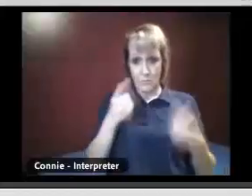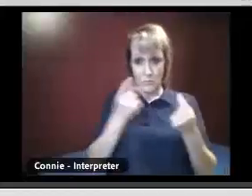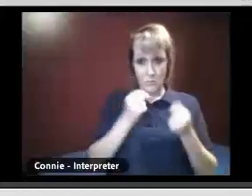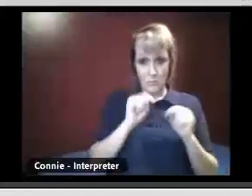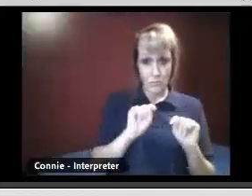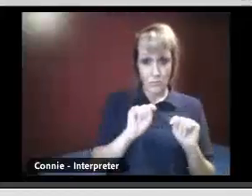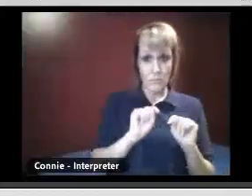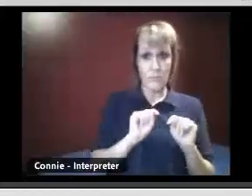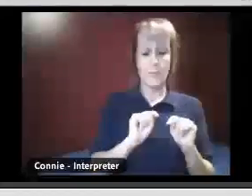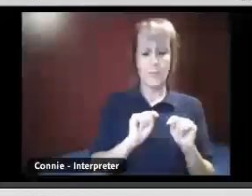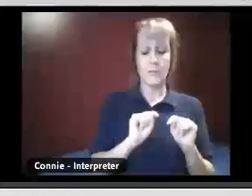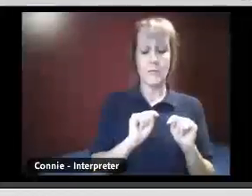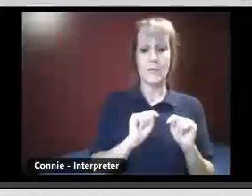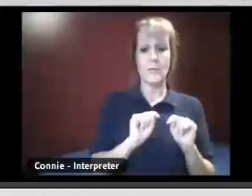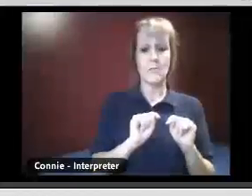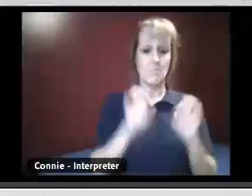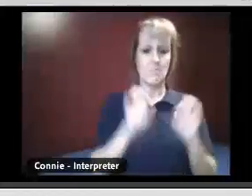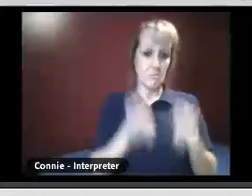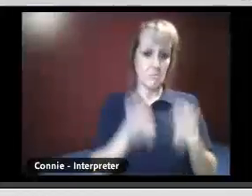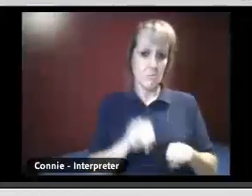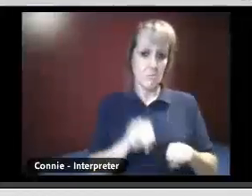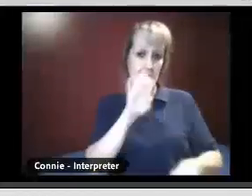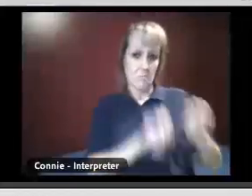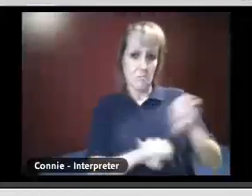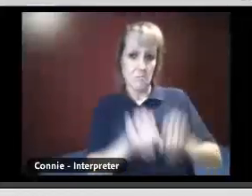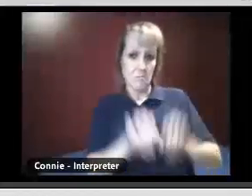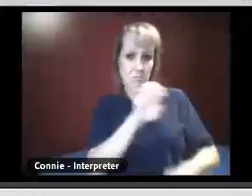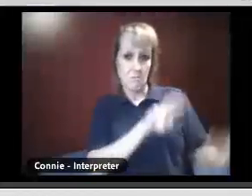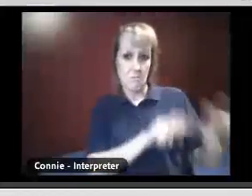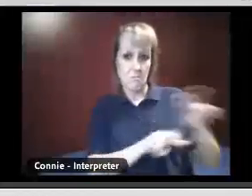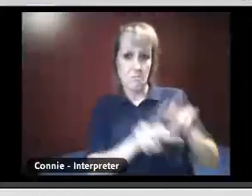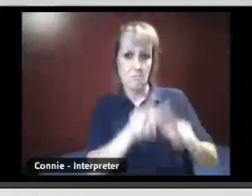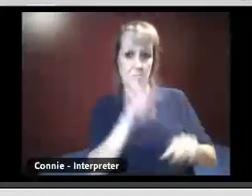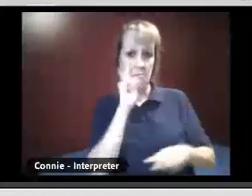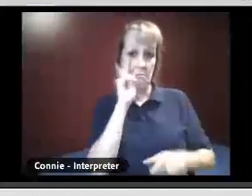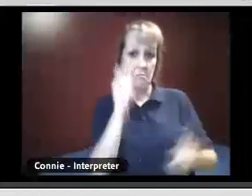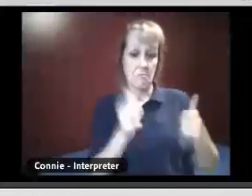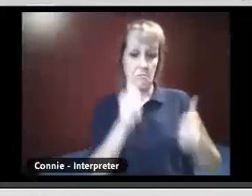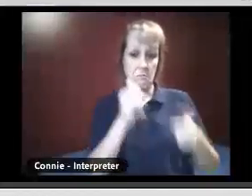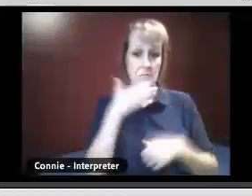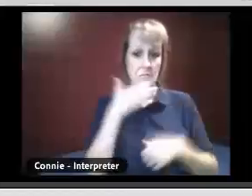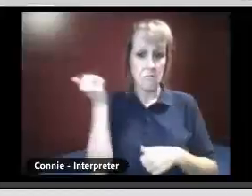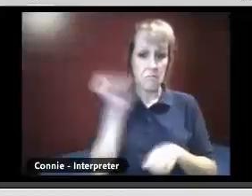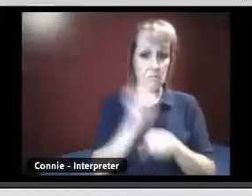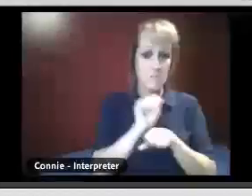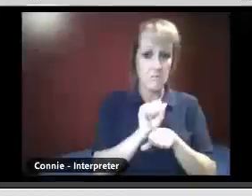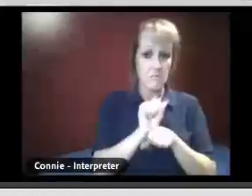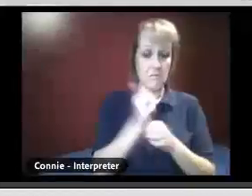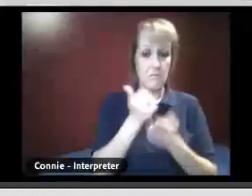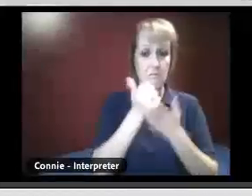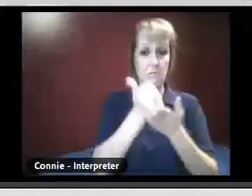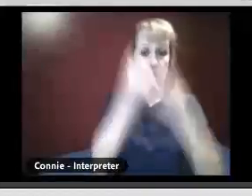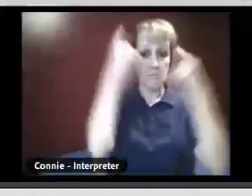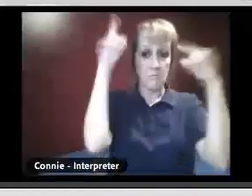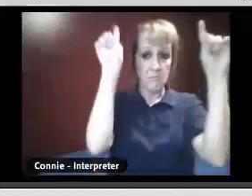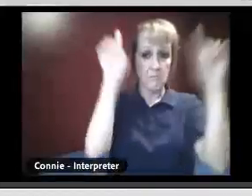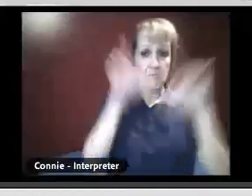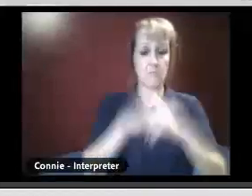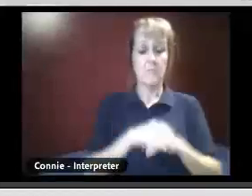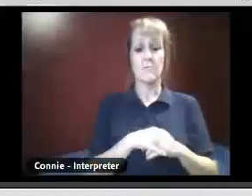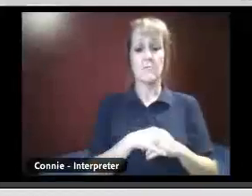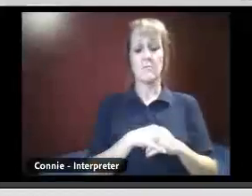trial, so that we can evaluate to see which works better, all right, to help us achieve our goal. And she said we want to be able